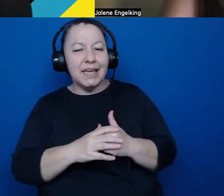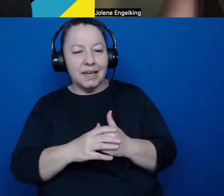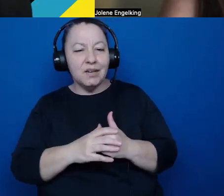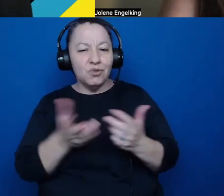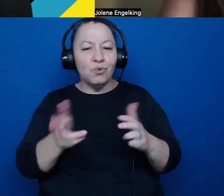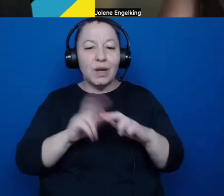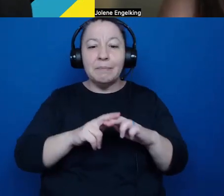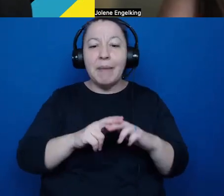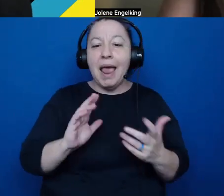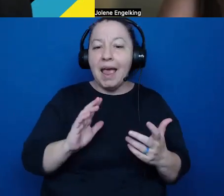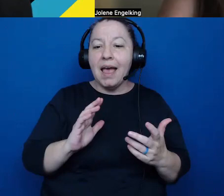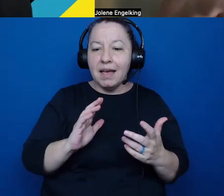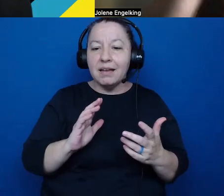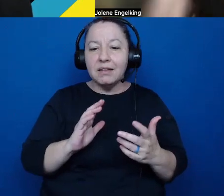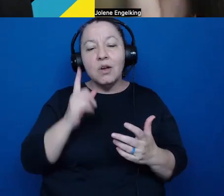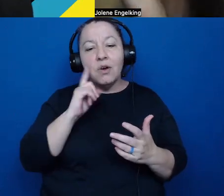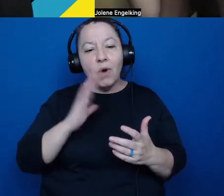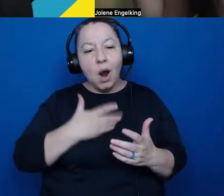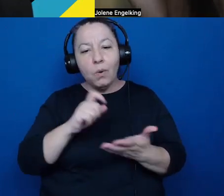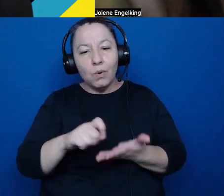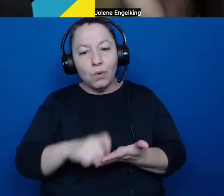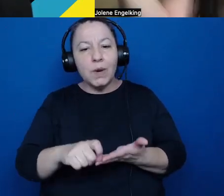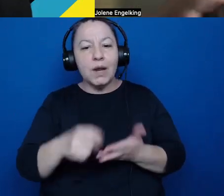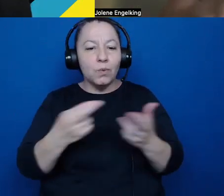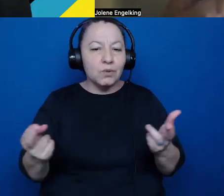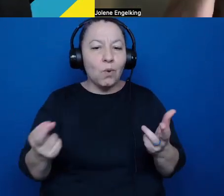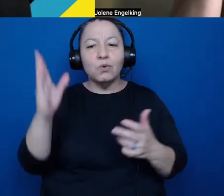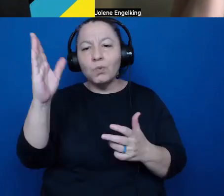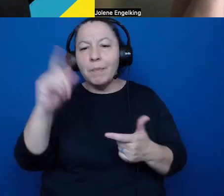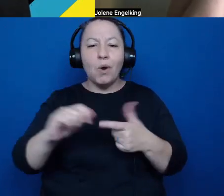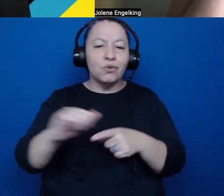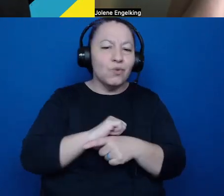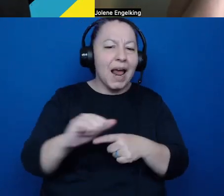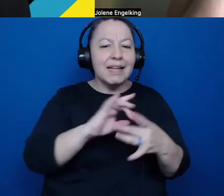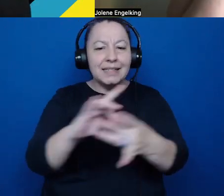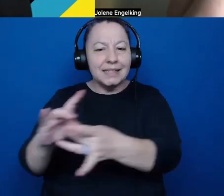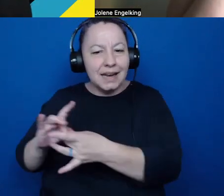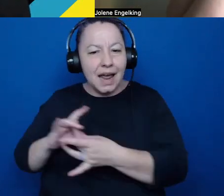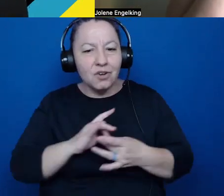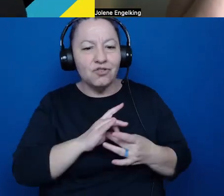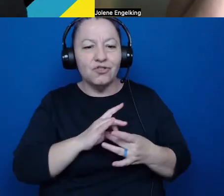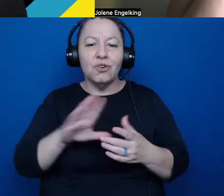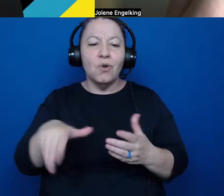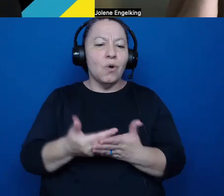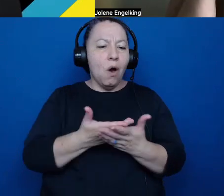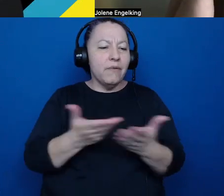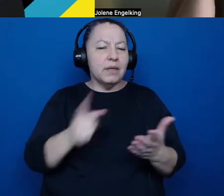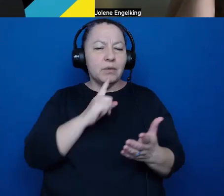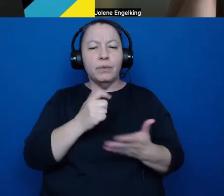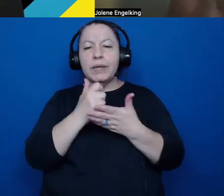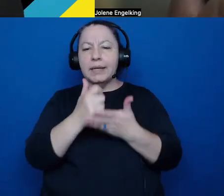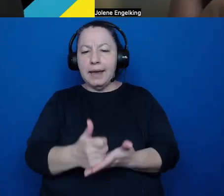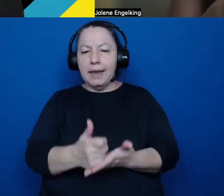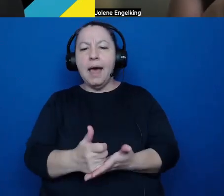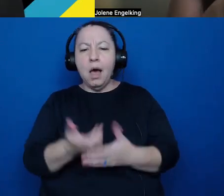expand on the written resources, the webinars, the trainings, the connection, all of those things that will really help to